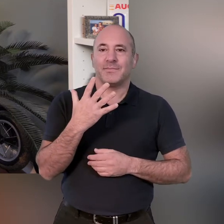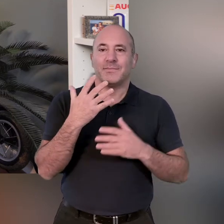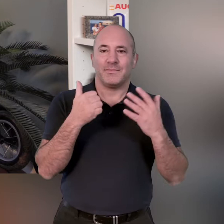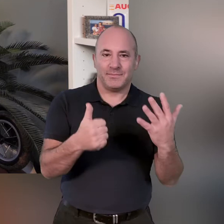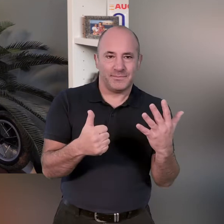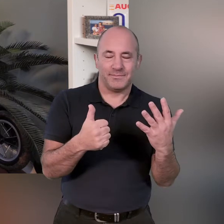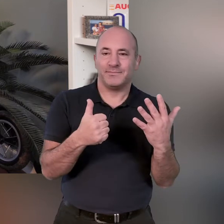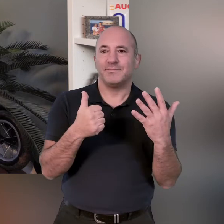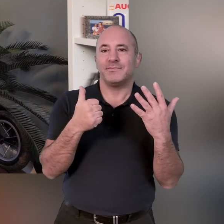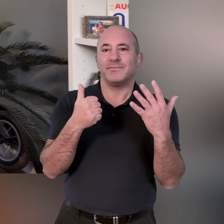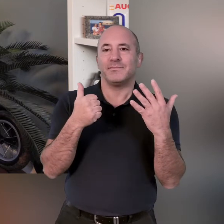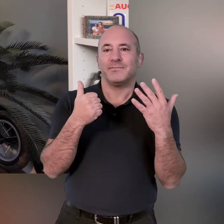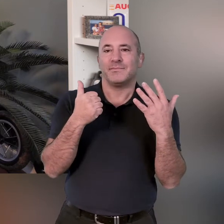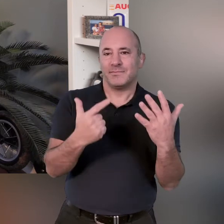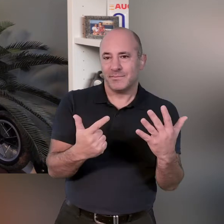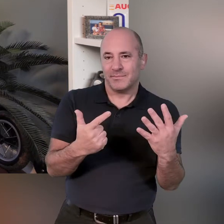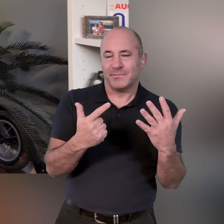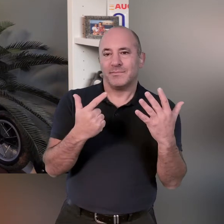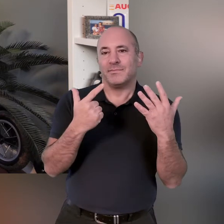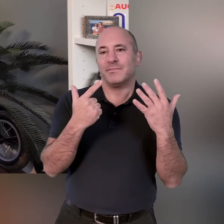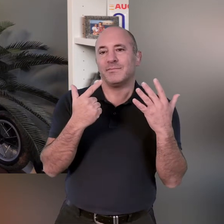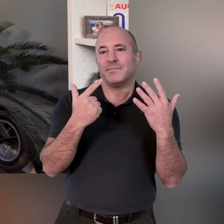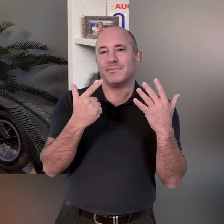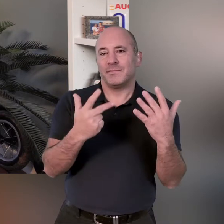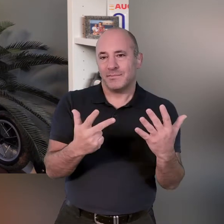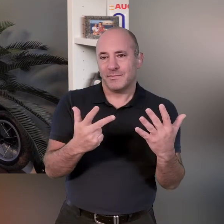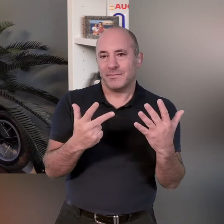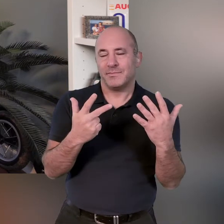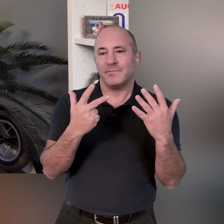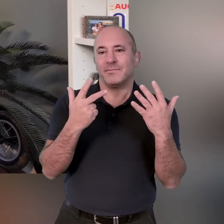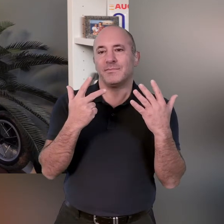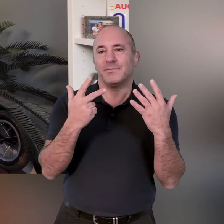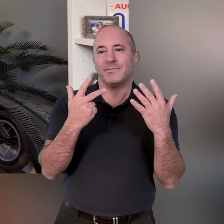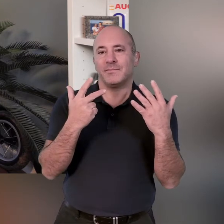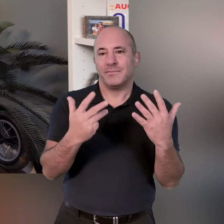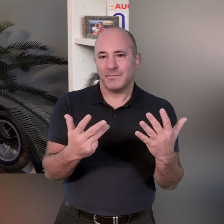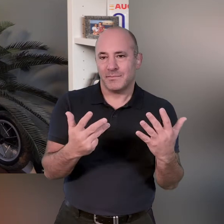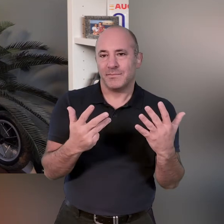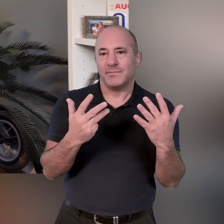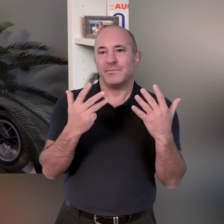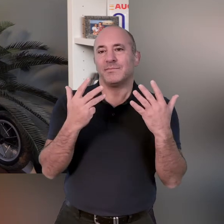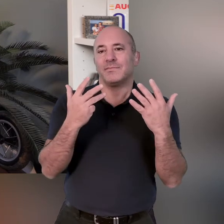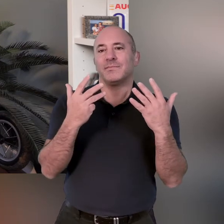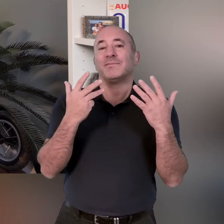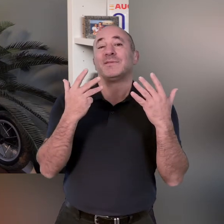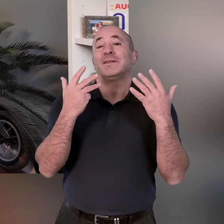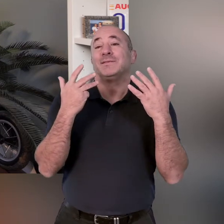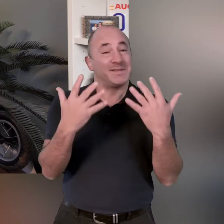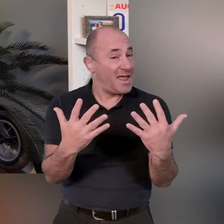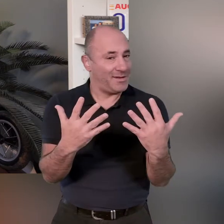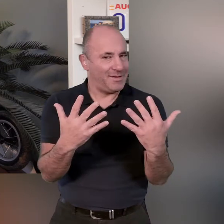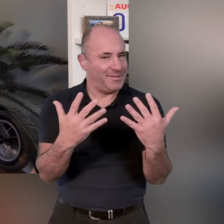5, 6, 7, 8, 9, last